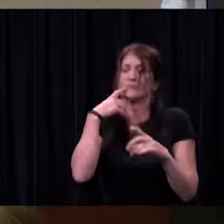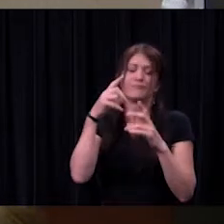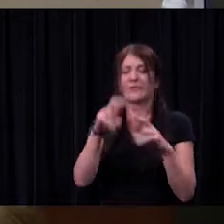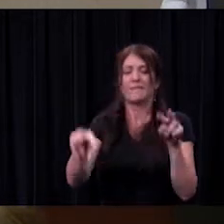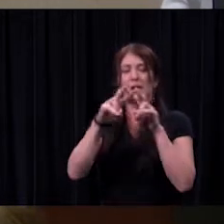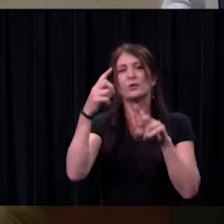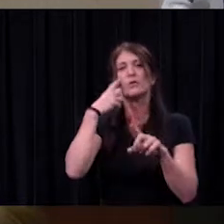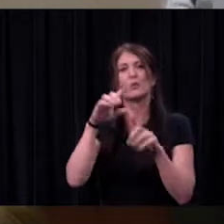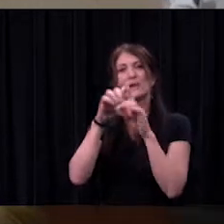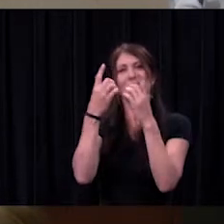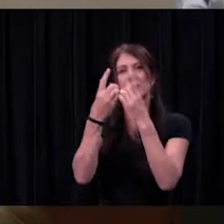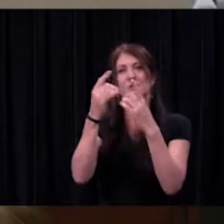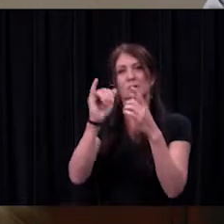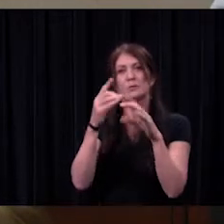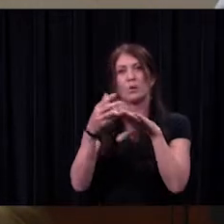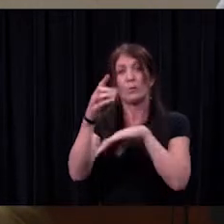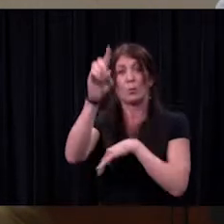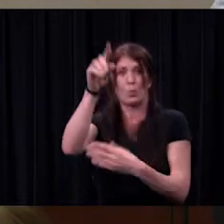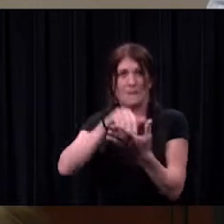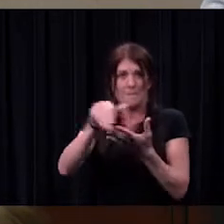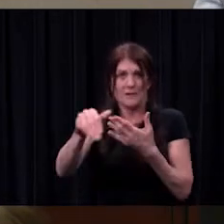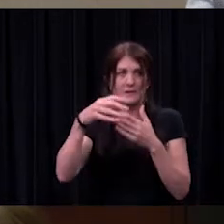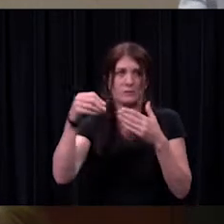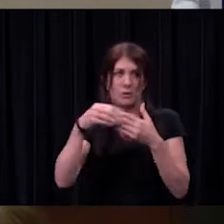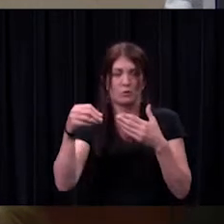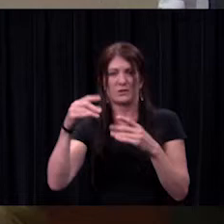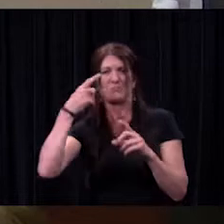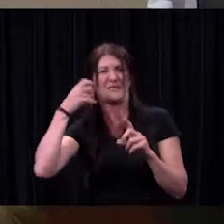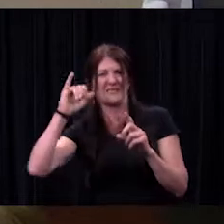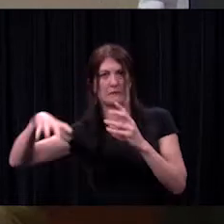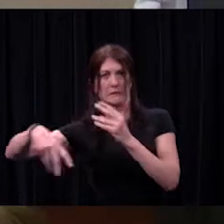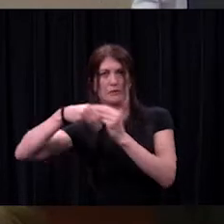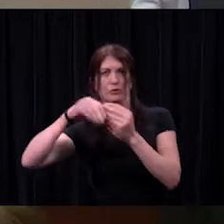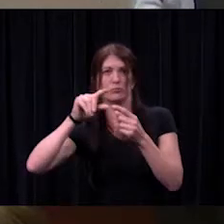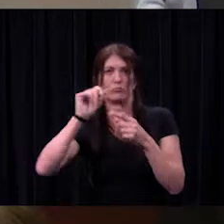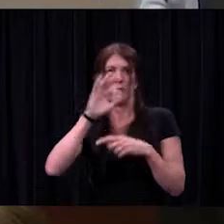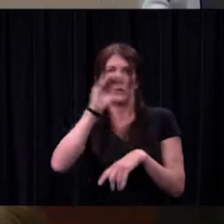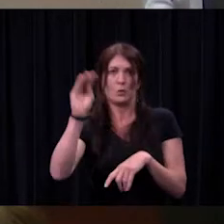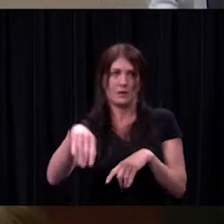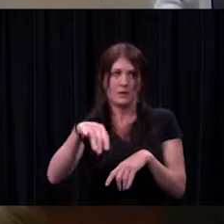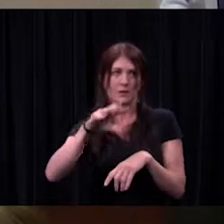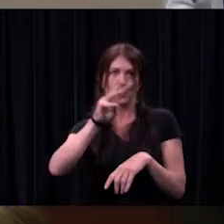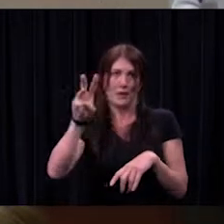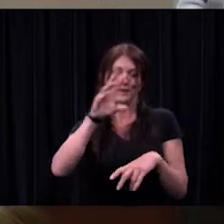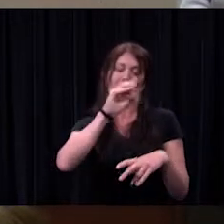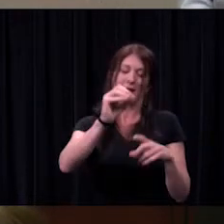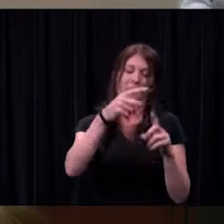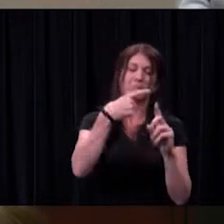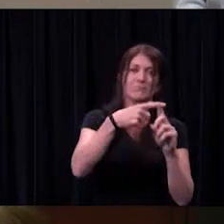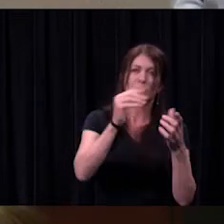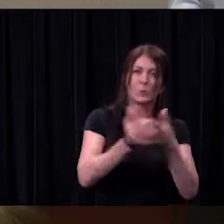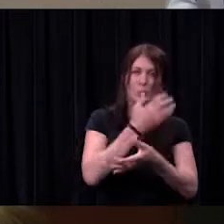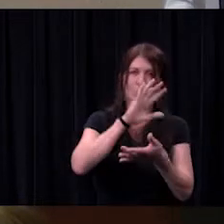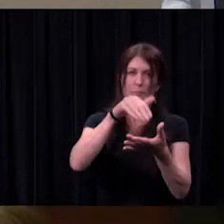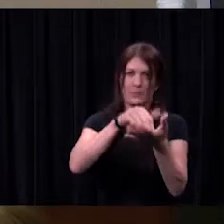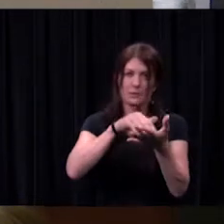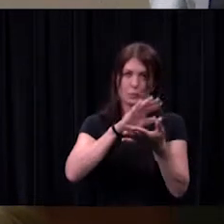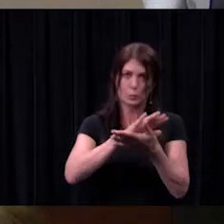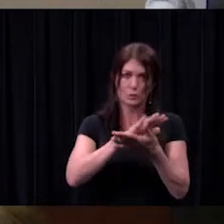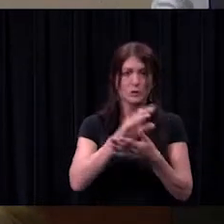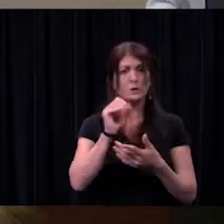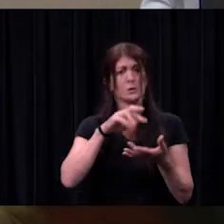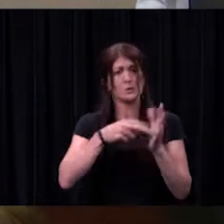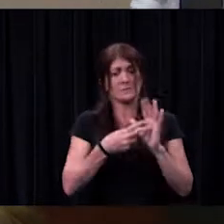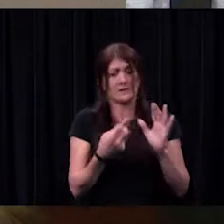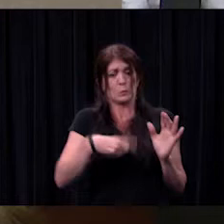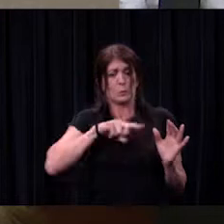that that's occurred with the addition of Olathe West, with the new middle schools. So you need to have insurance companies that are